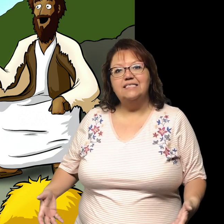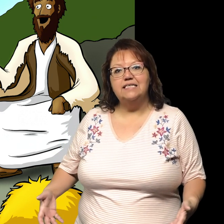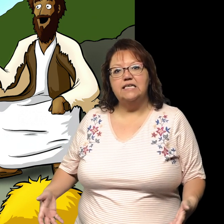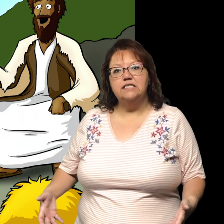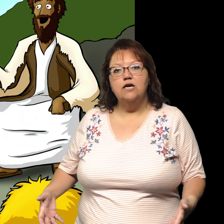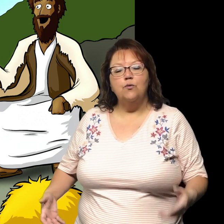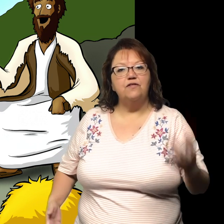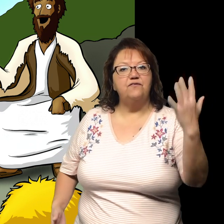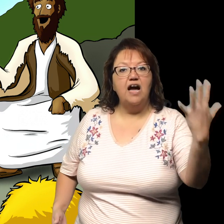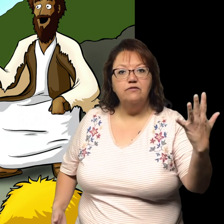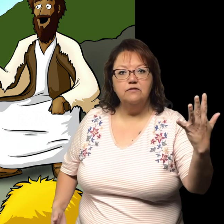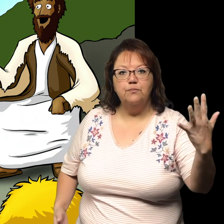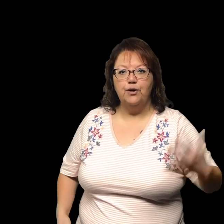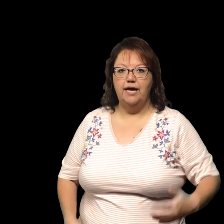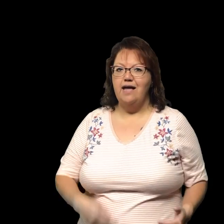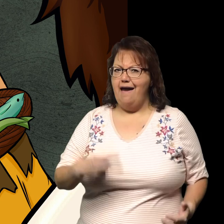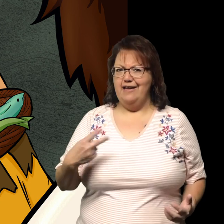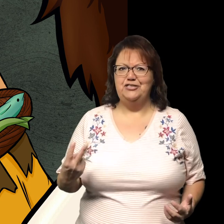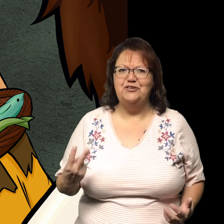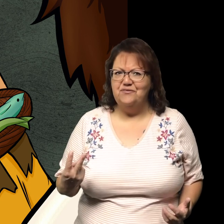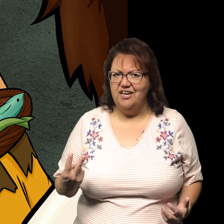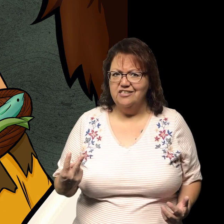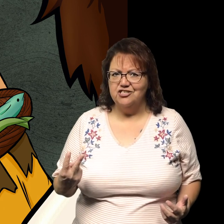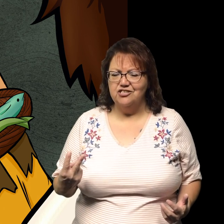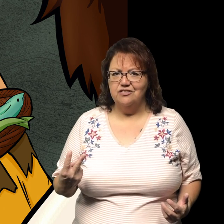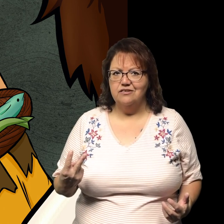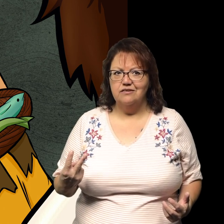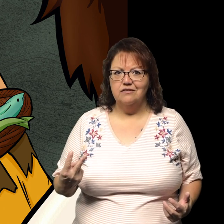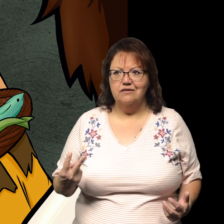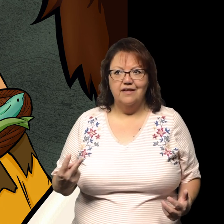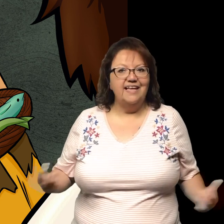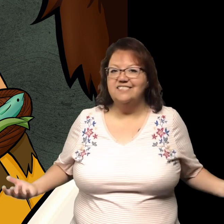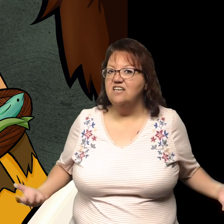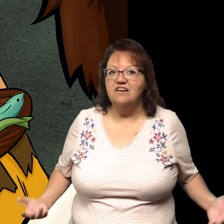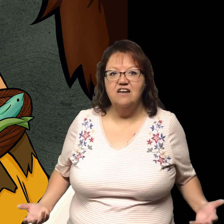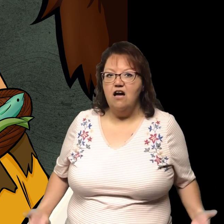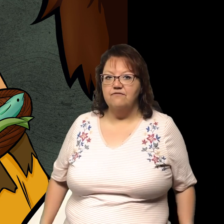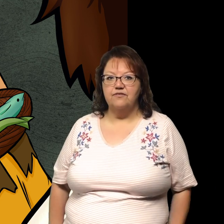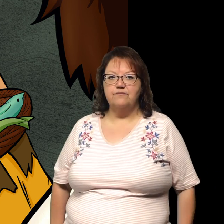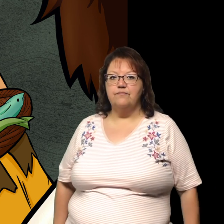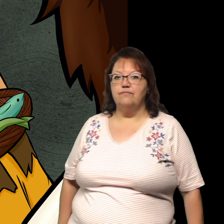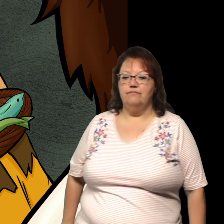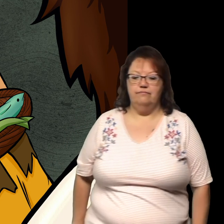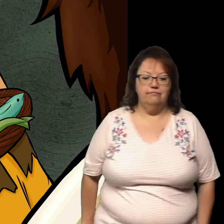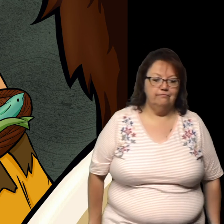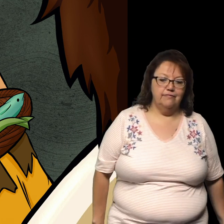had a basket with 5 loaves of bread and 2 fish. That's not enough.